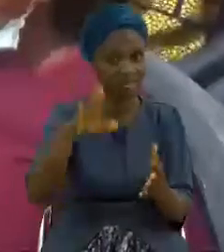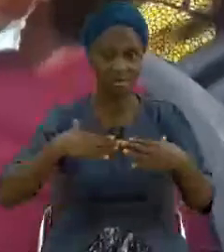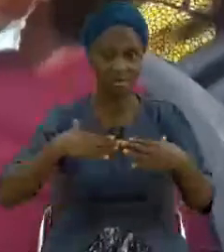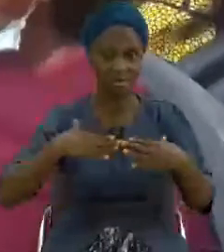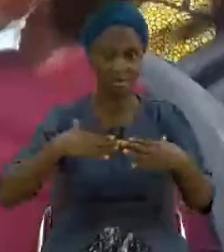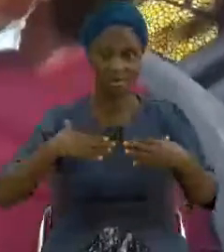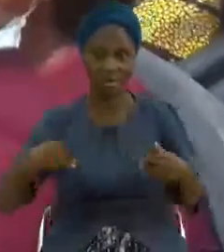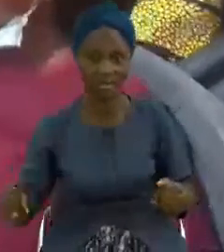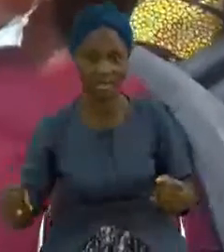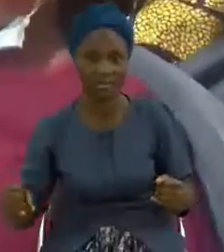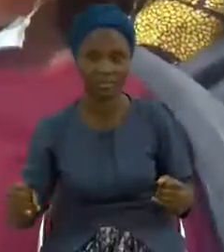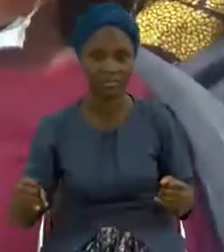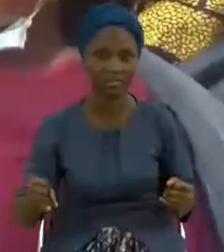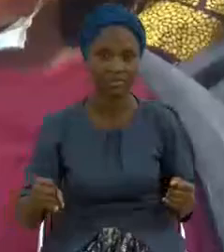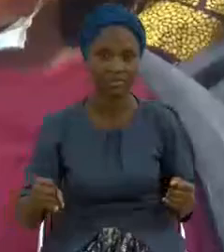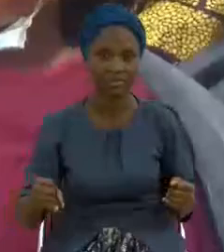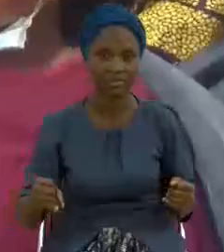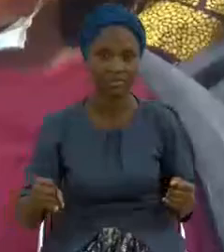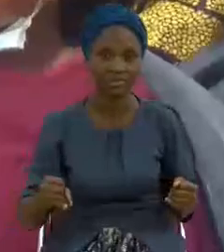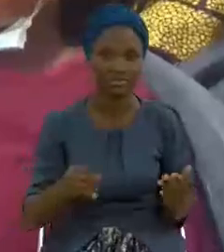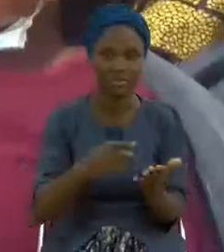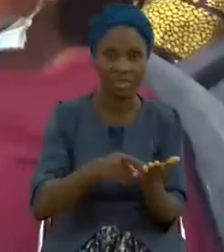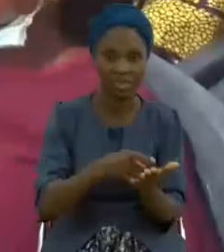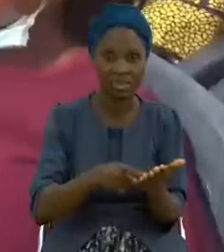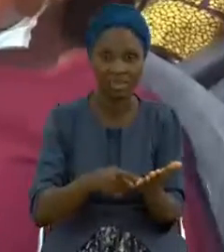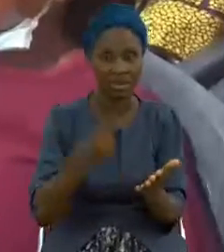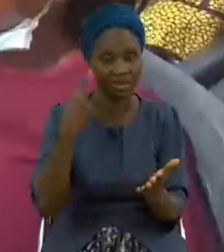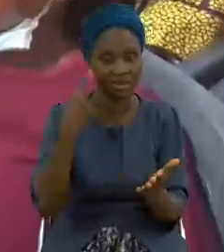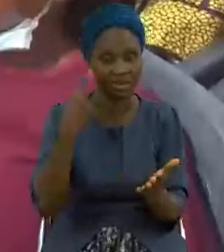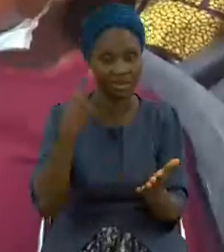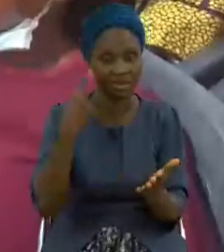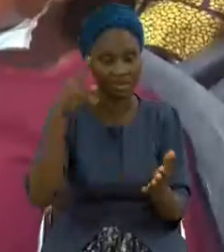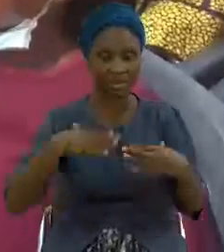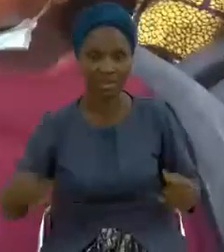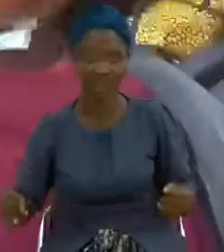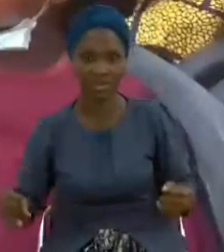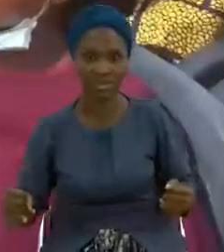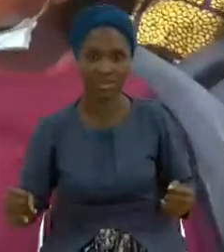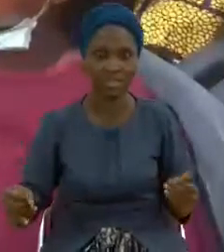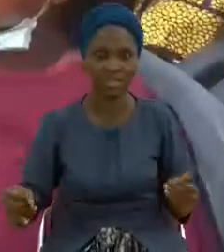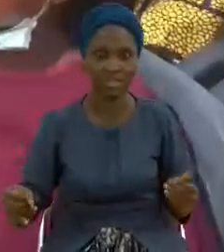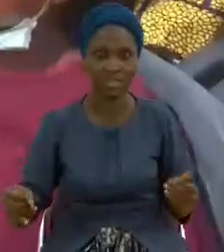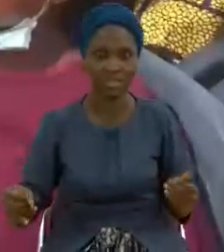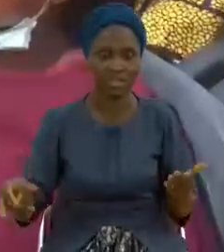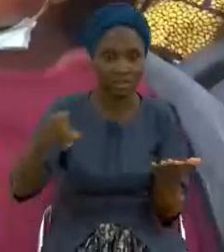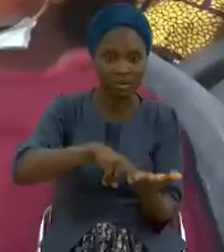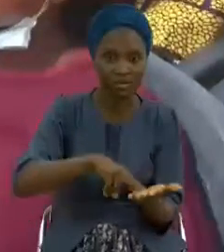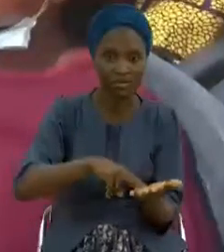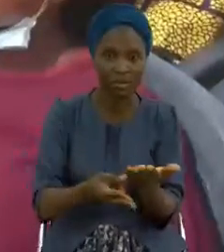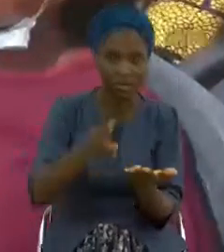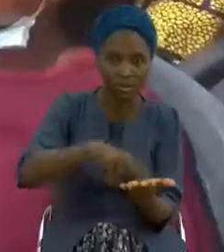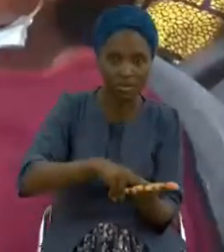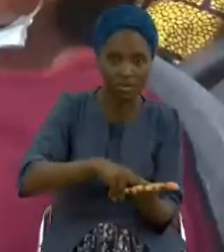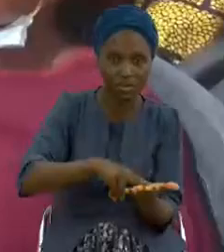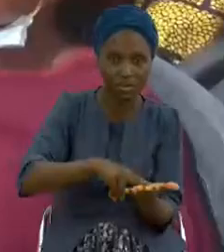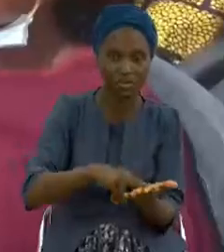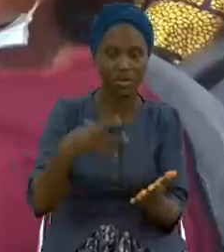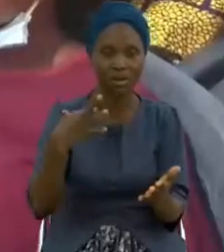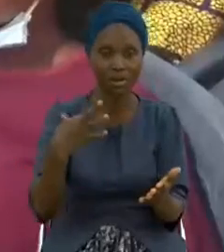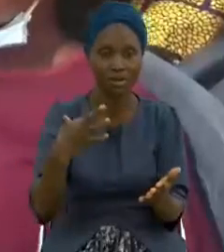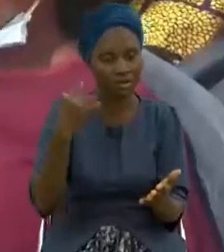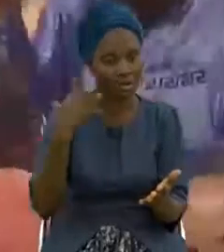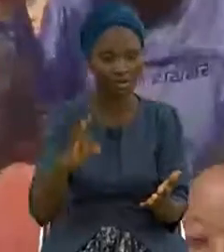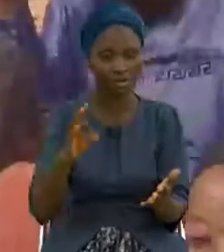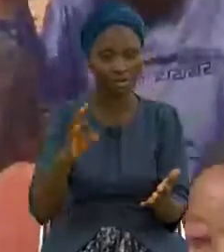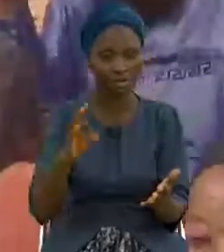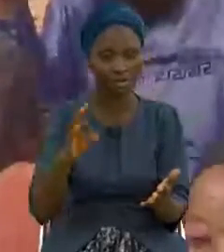healing, recovery from your sickness, all that has come now, and you'll experience it